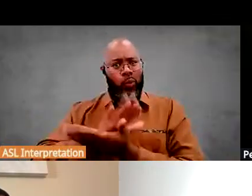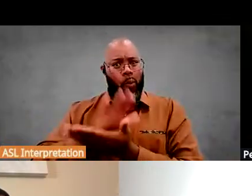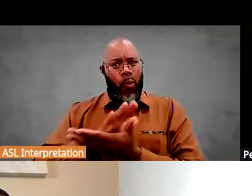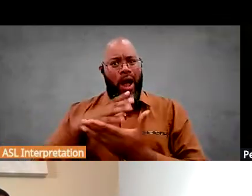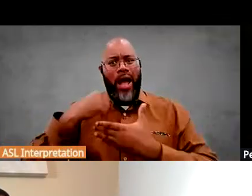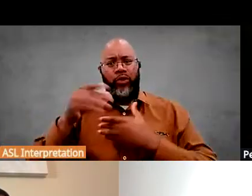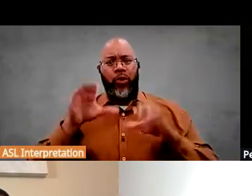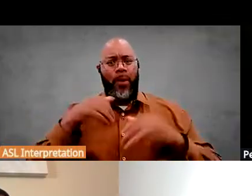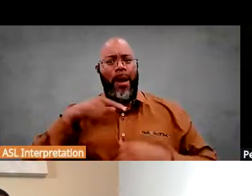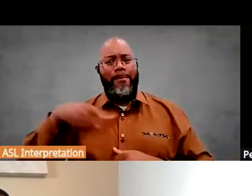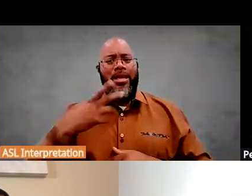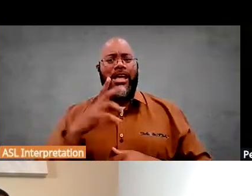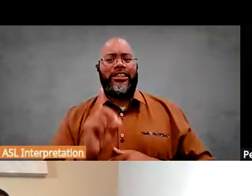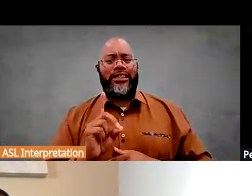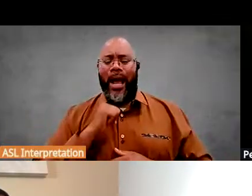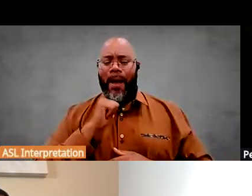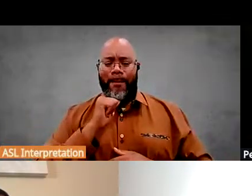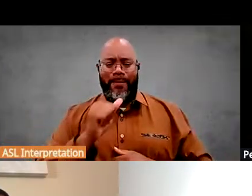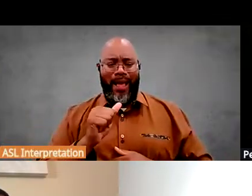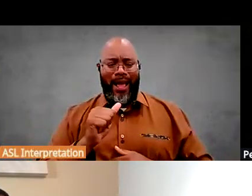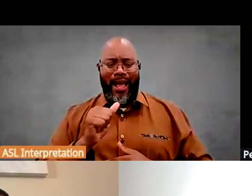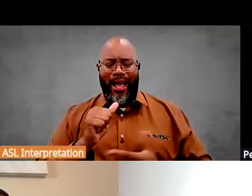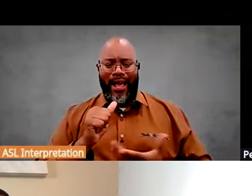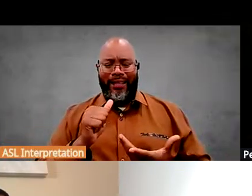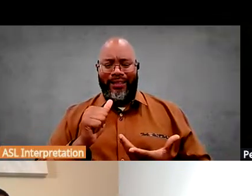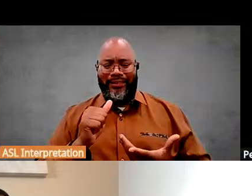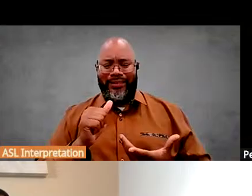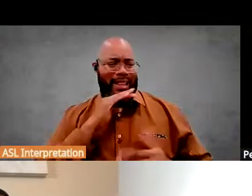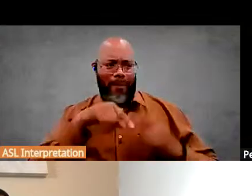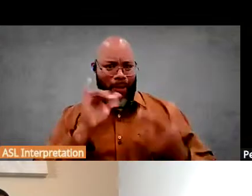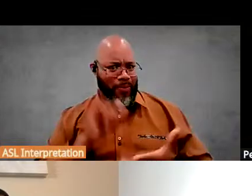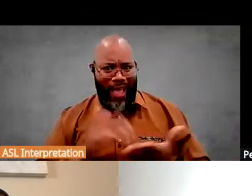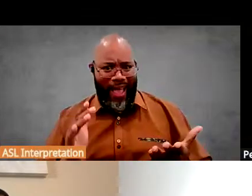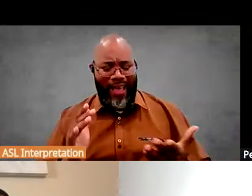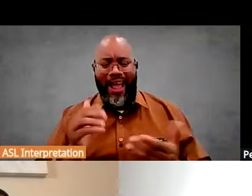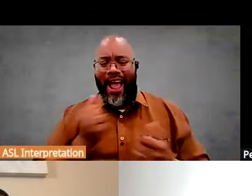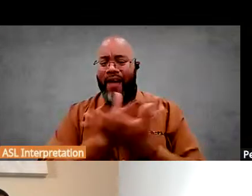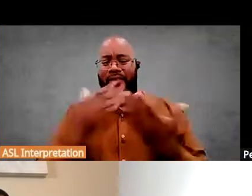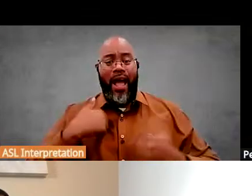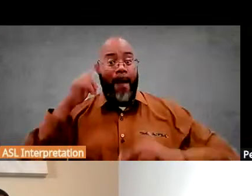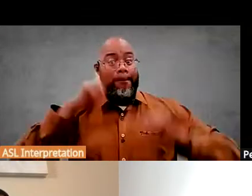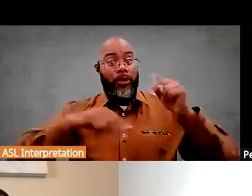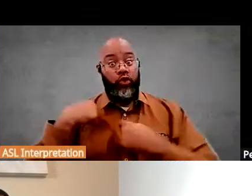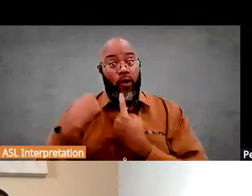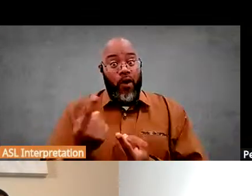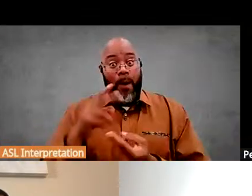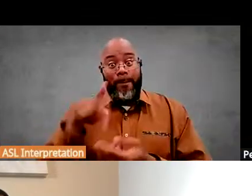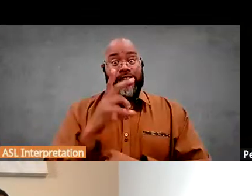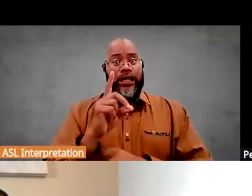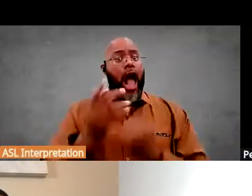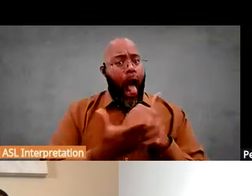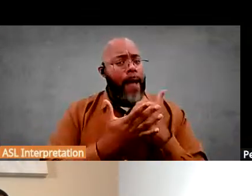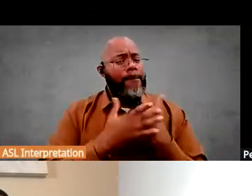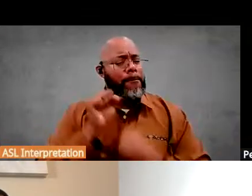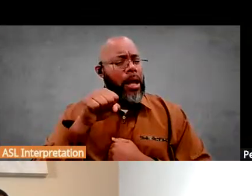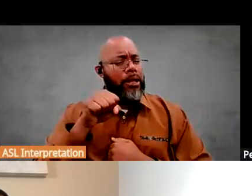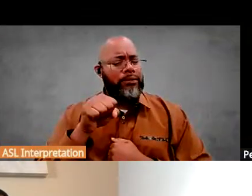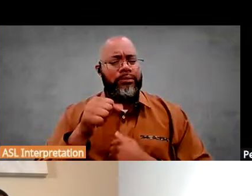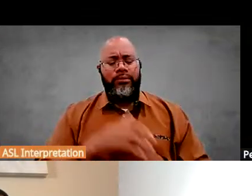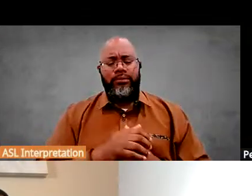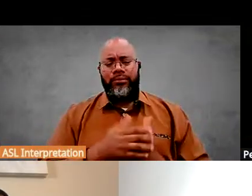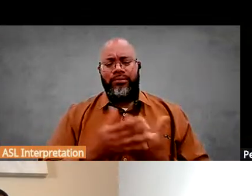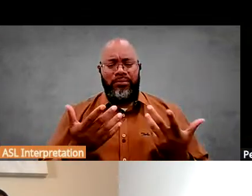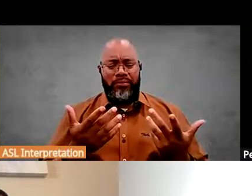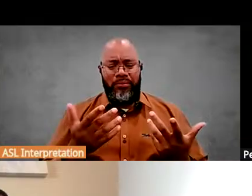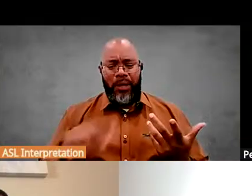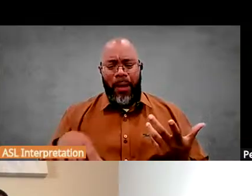my PhD. I'm not even going to lie about it. Everything I've built so far, the PhD helps. Dr. Mangoma,